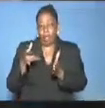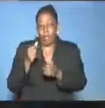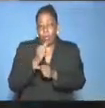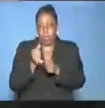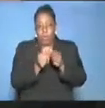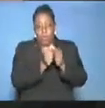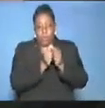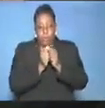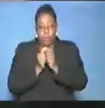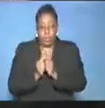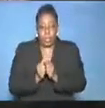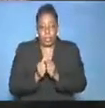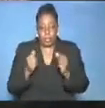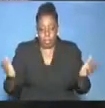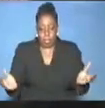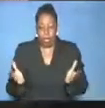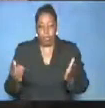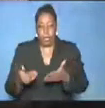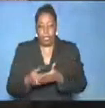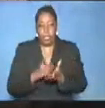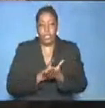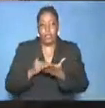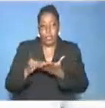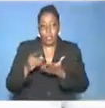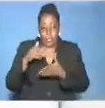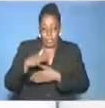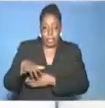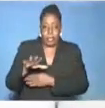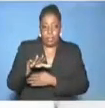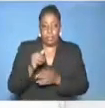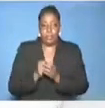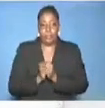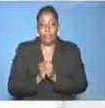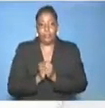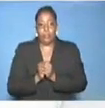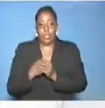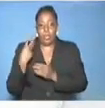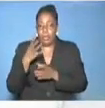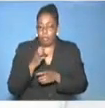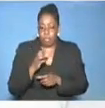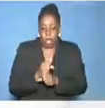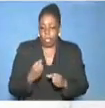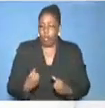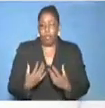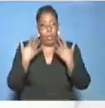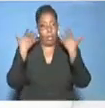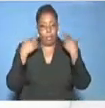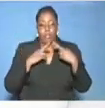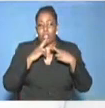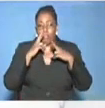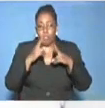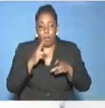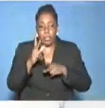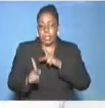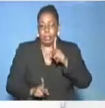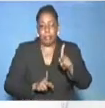opportunities while being inspired by new developments in the sector. We got an overwhelming response from the public, our clients, the